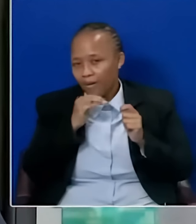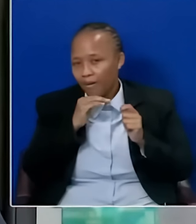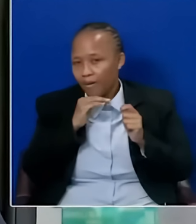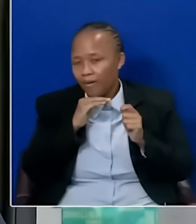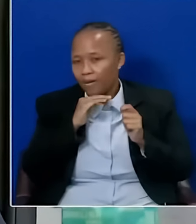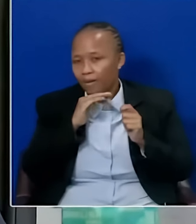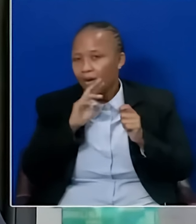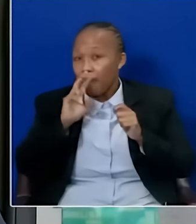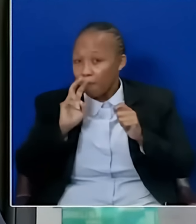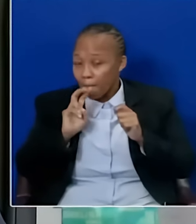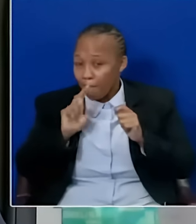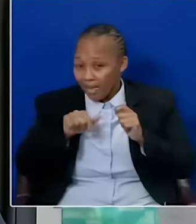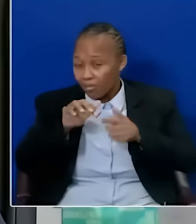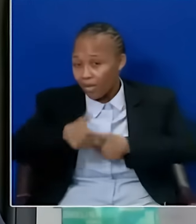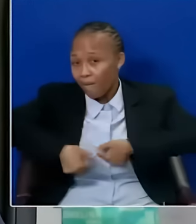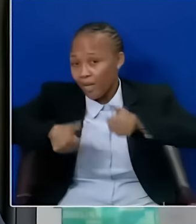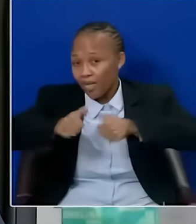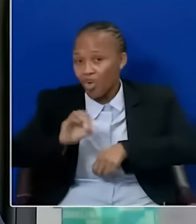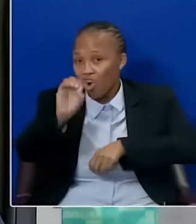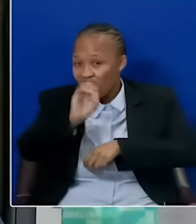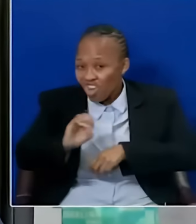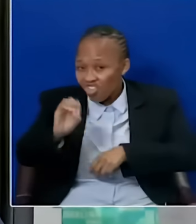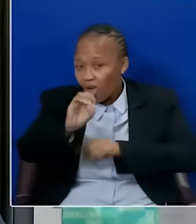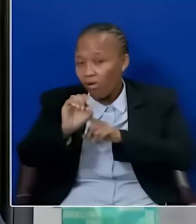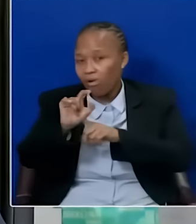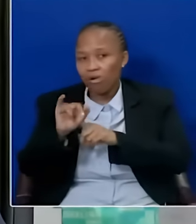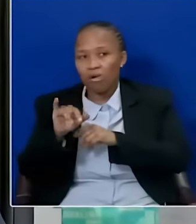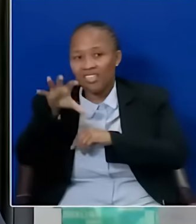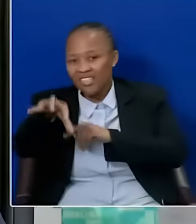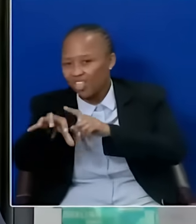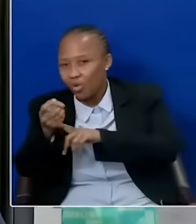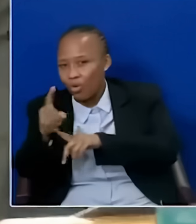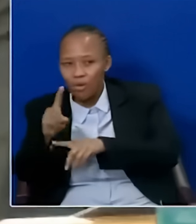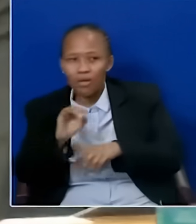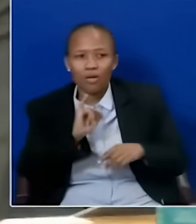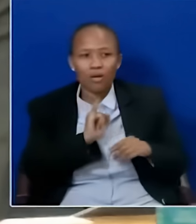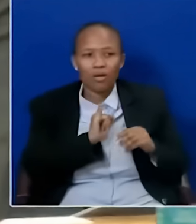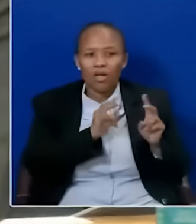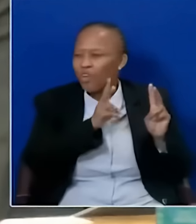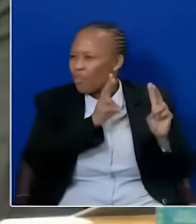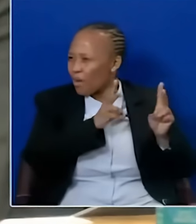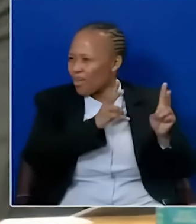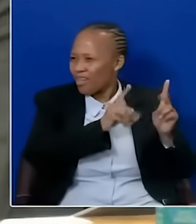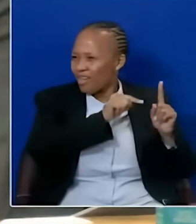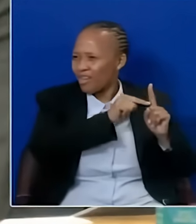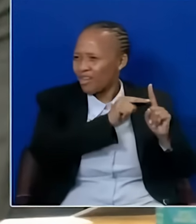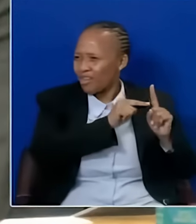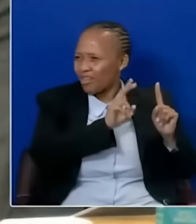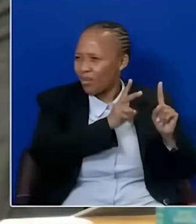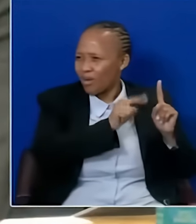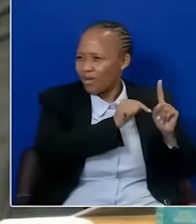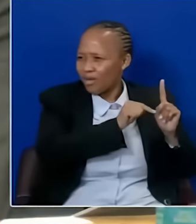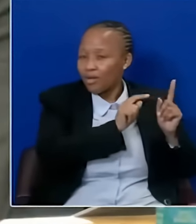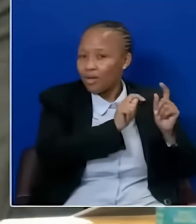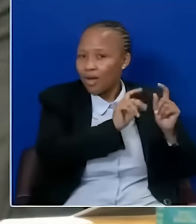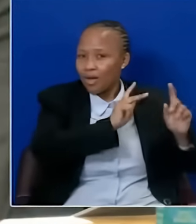normally they keep them until the case is disposed of, Commissioner, so they should have them. At any rate, the test cartridges that were fired